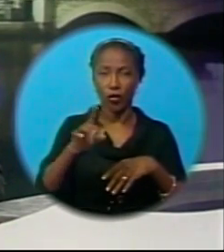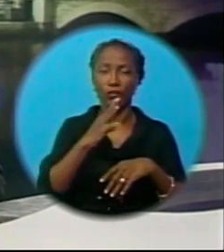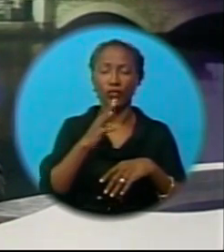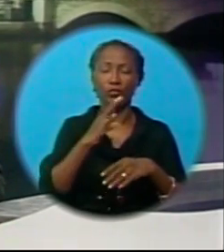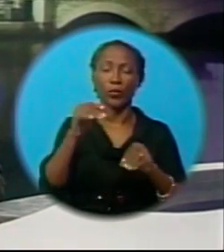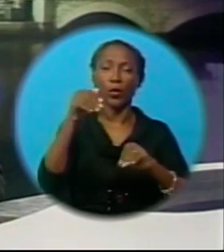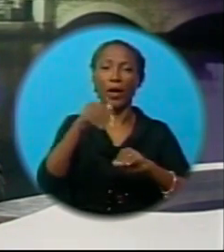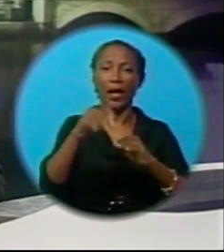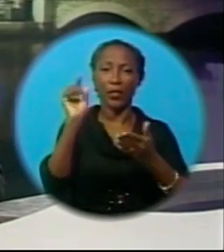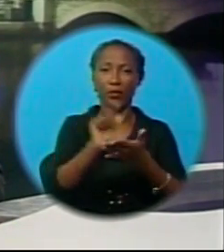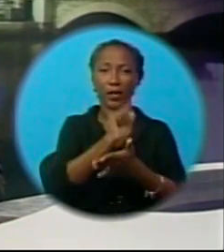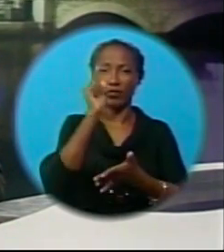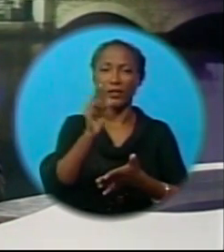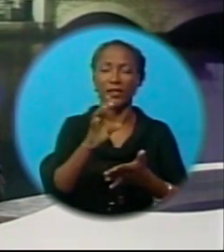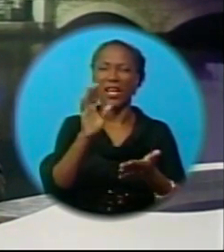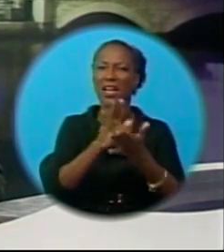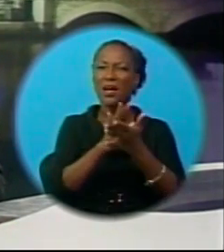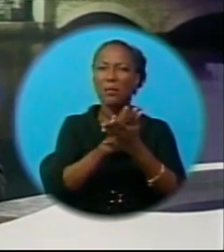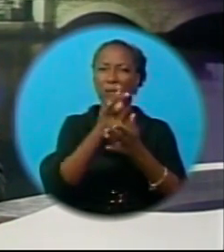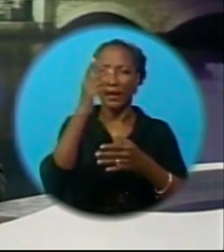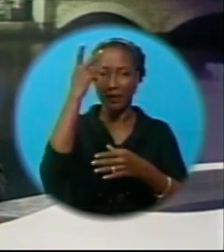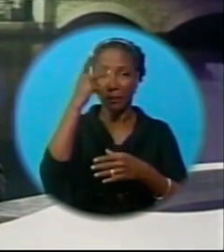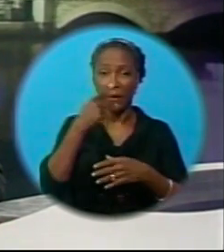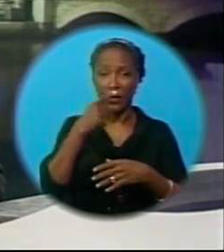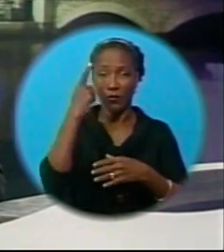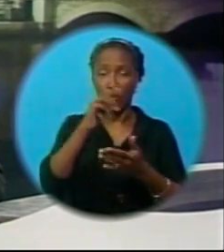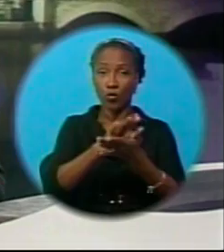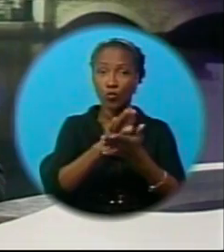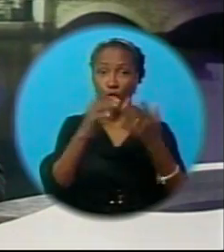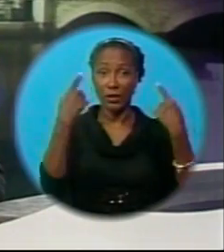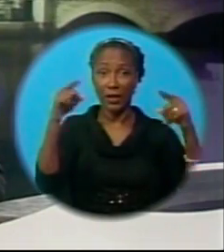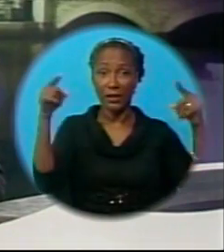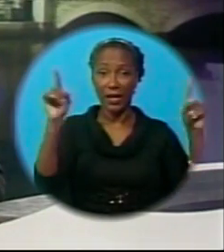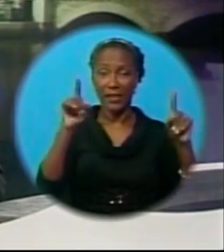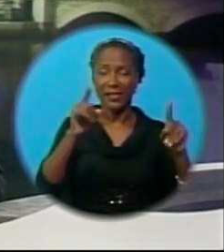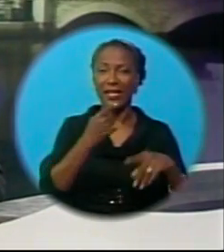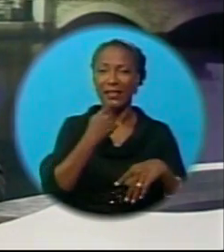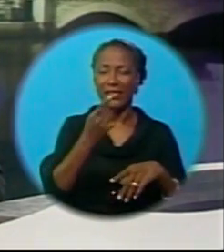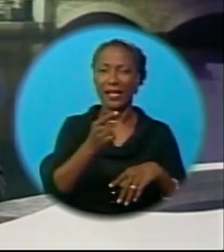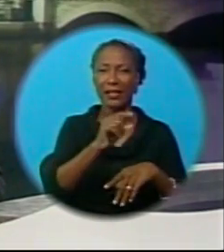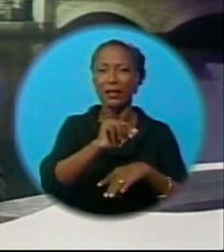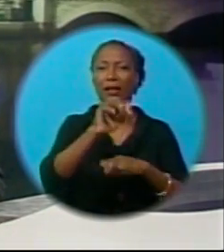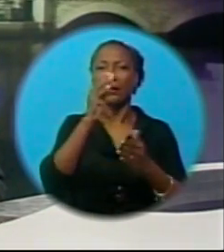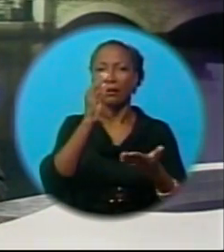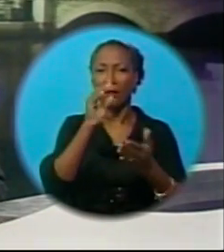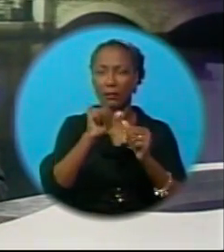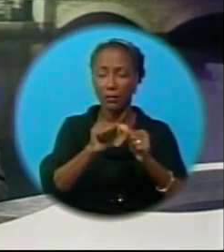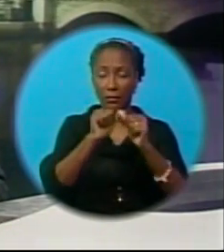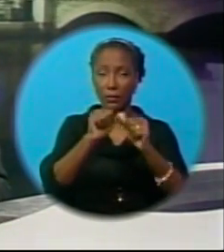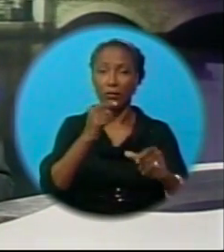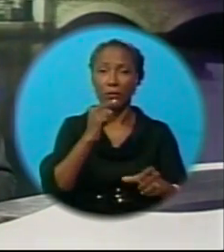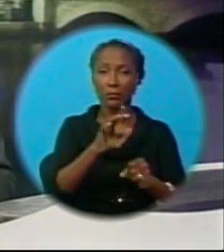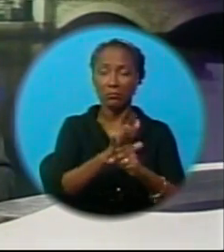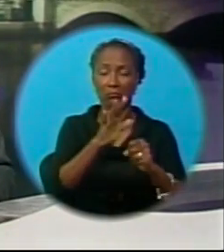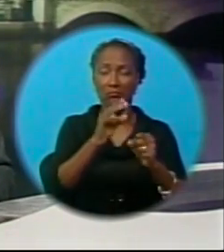praised the parent for the school's continued success, he challenged them not to abandon their commitment to their children.